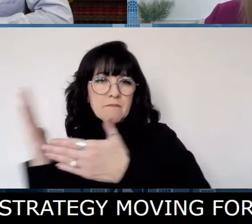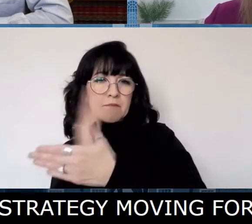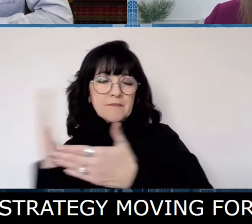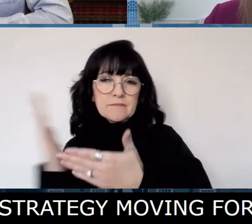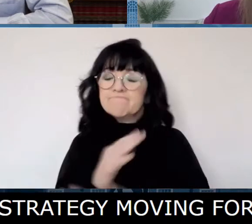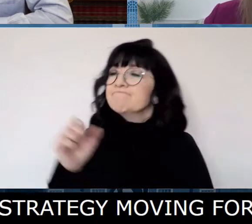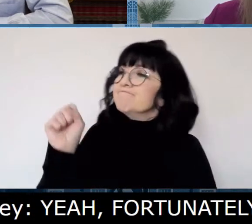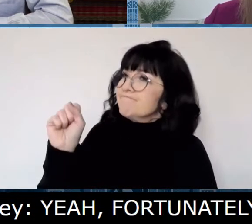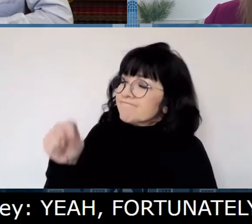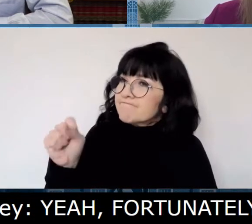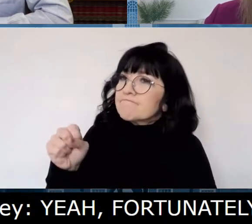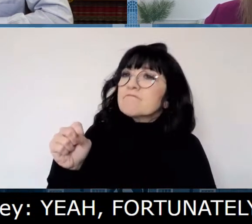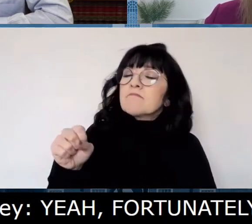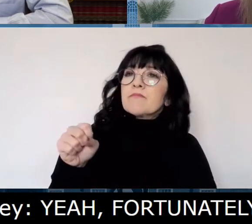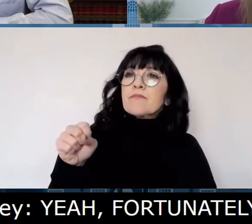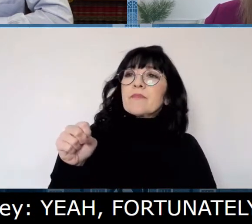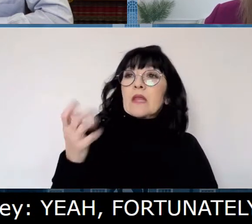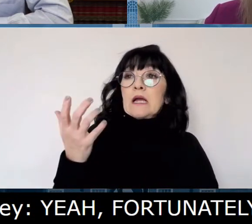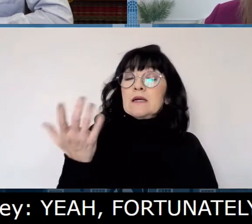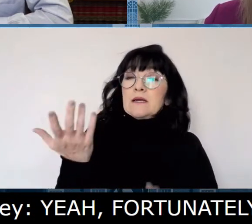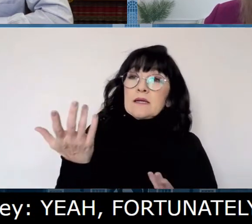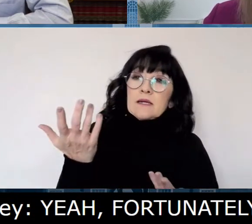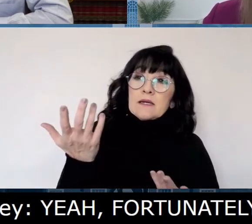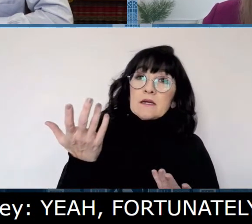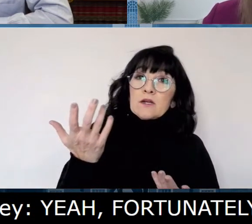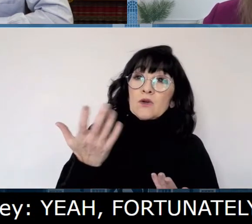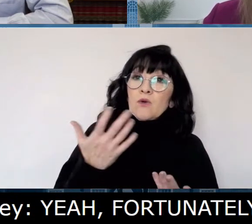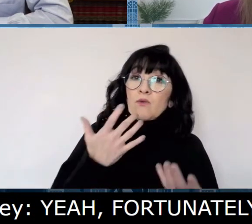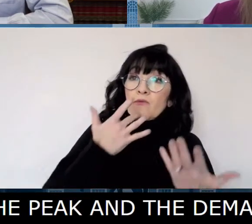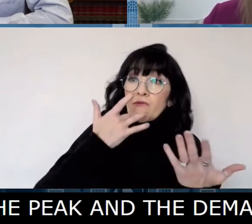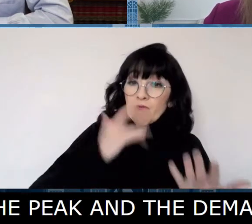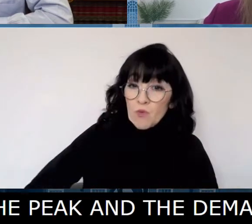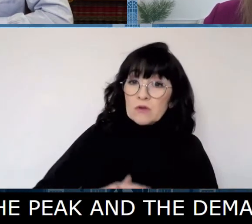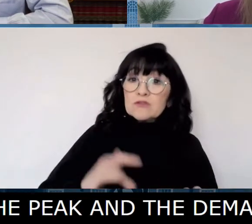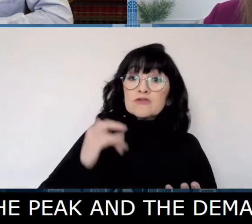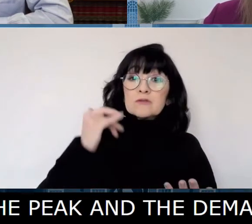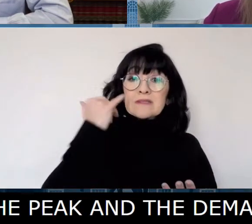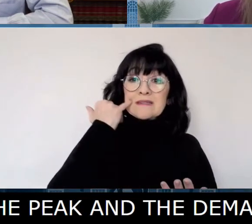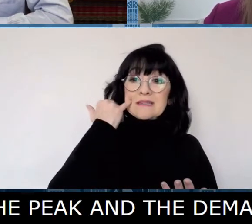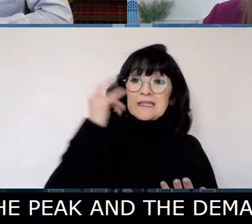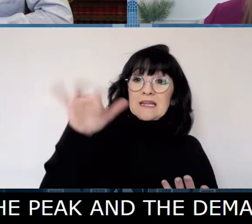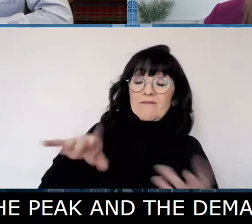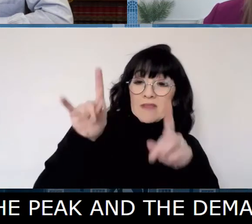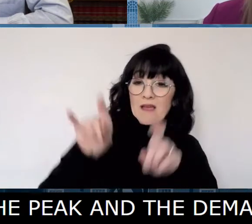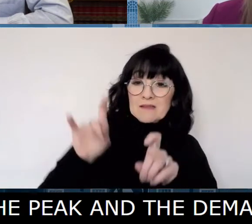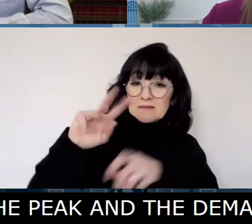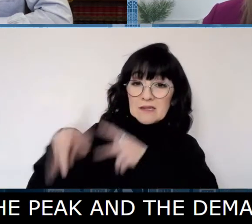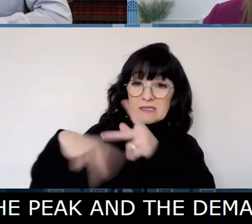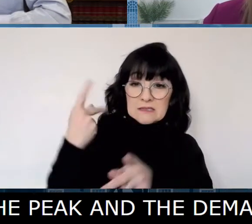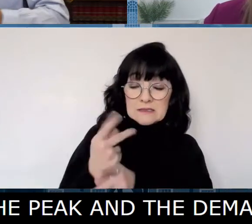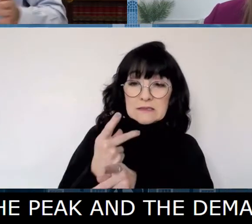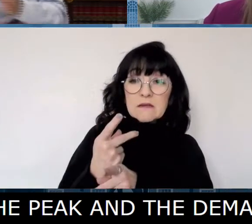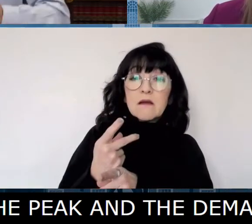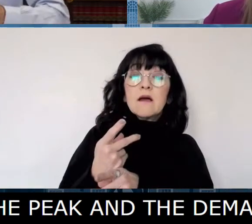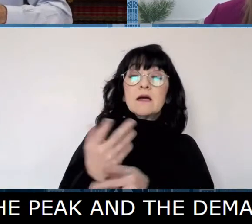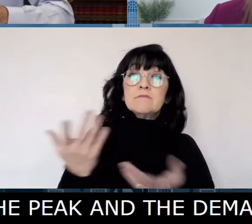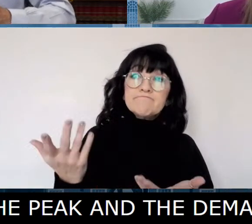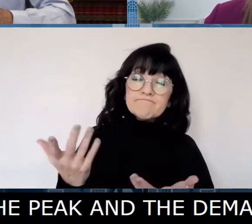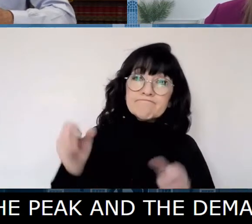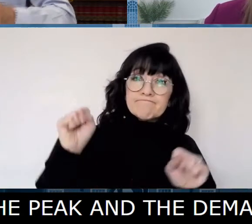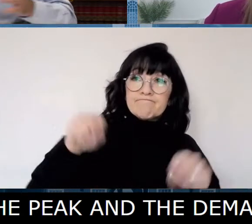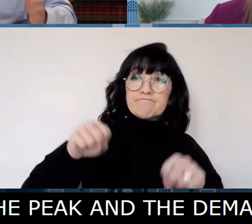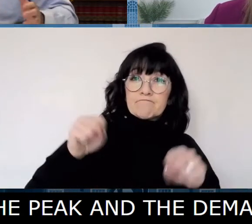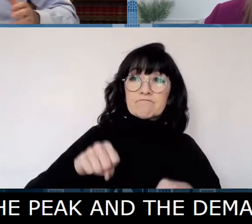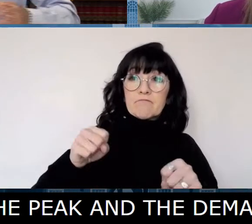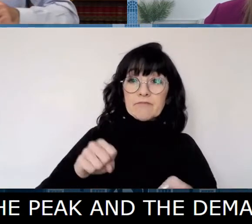and i.e. the availability. If the question is, whether we could have done a better job anticipating